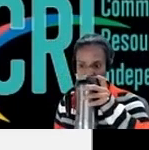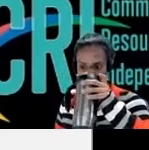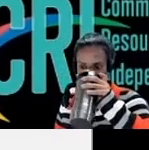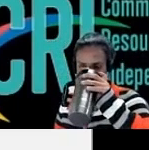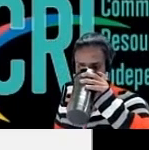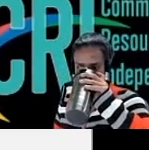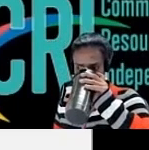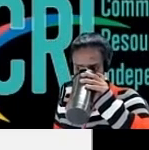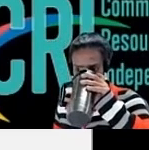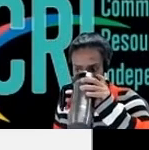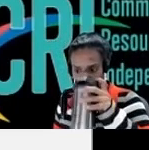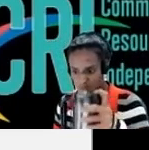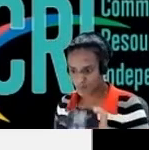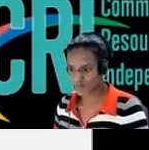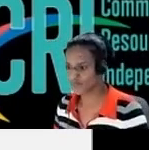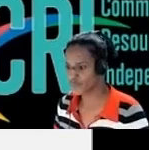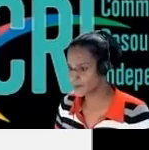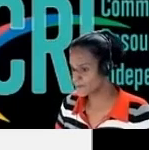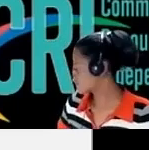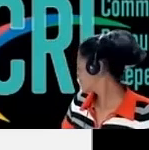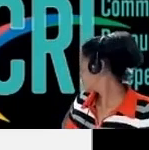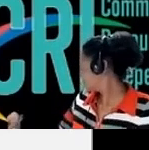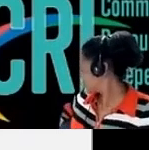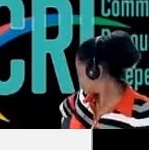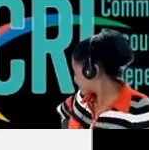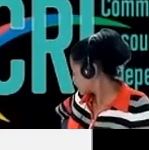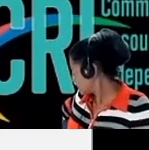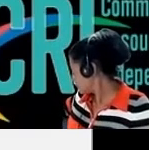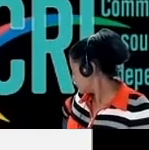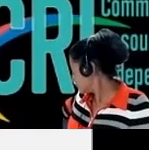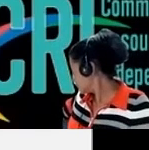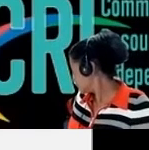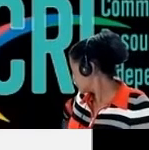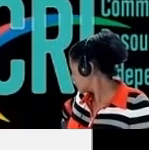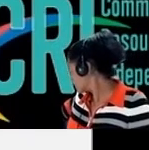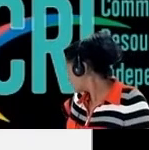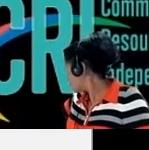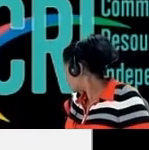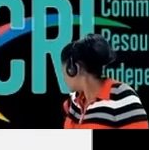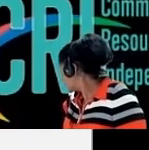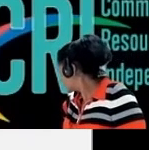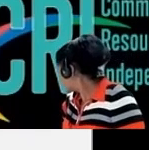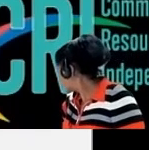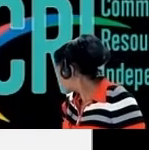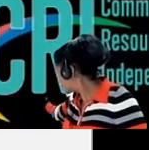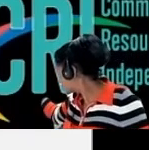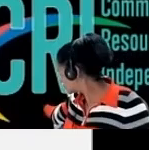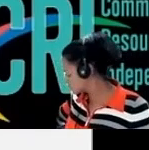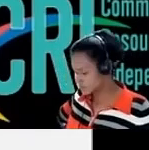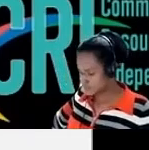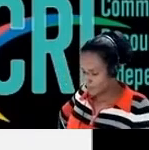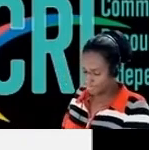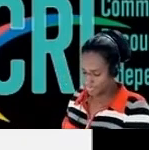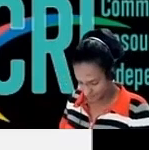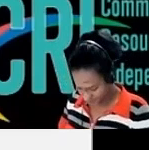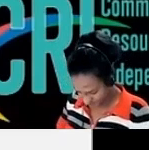have different fundings for the different devices, but they want each recipient to know how to work it. Right.